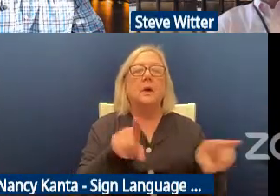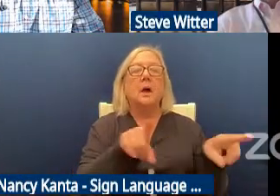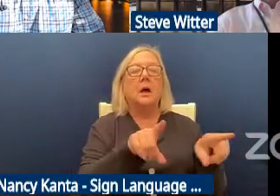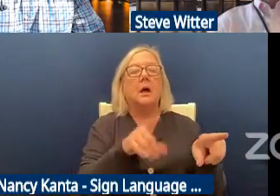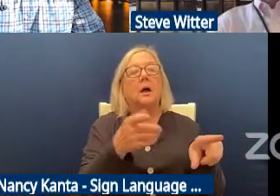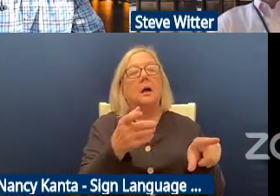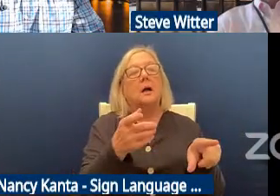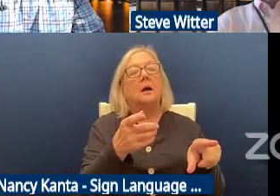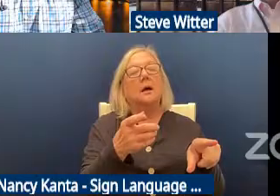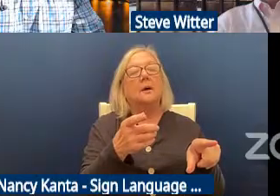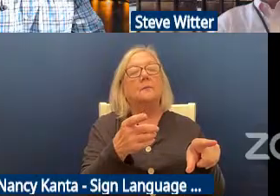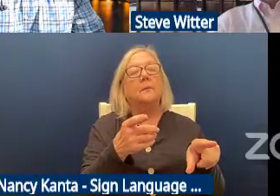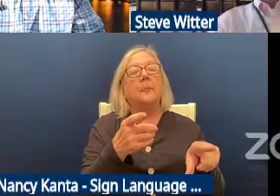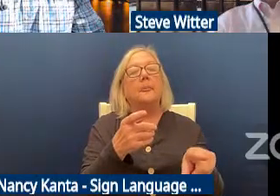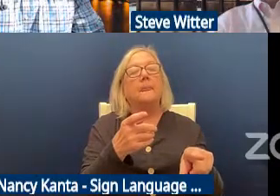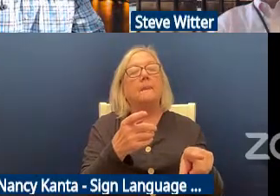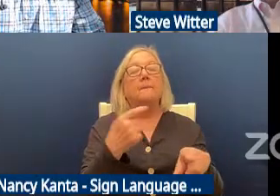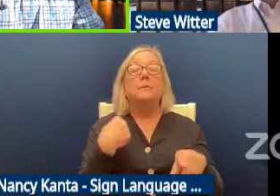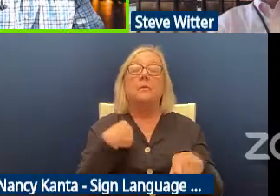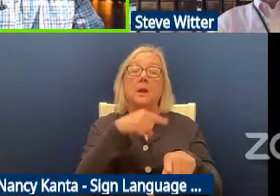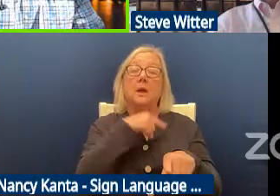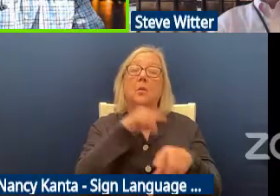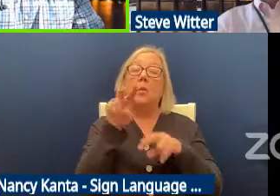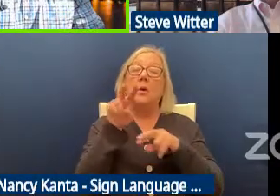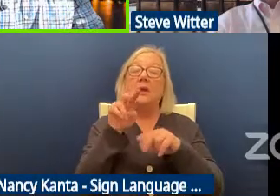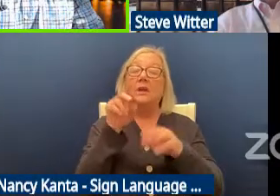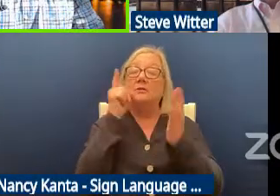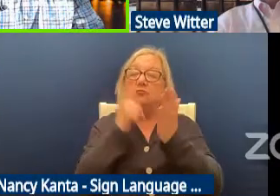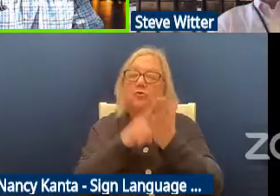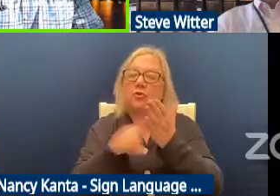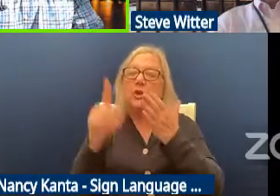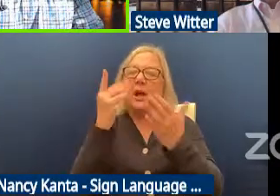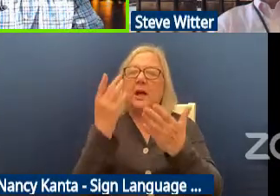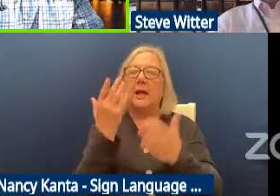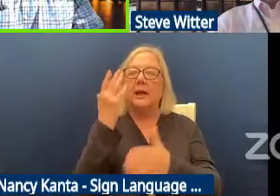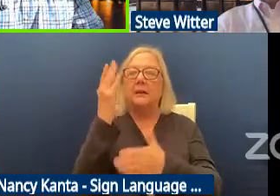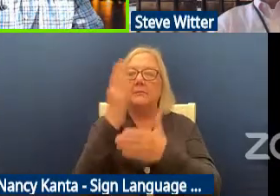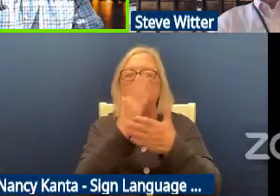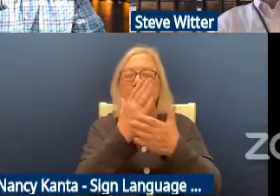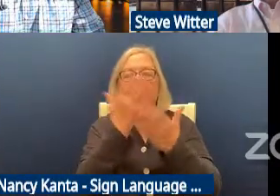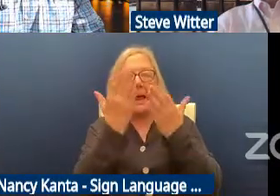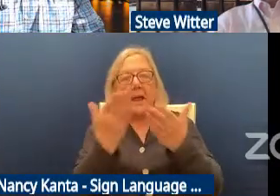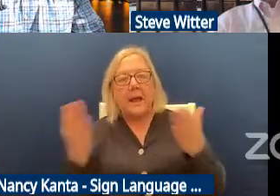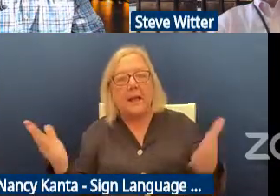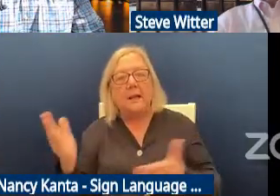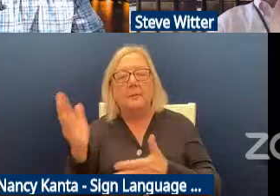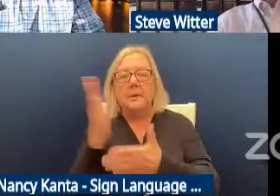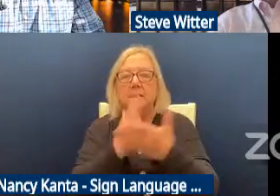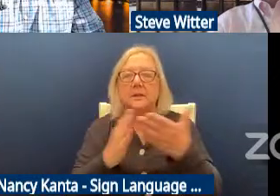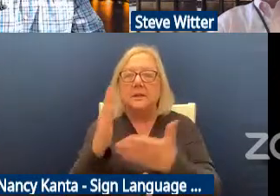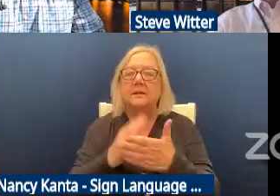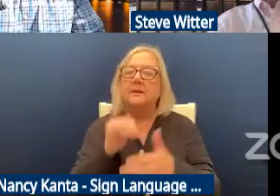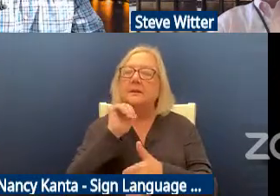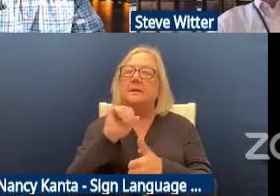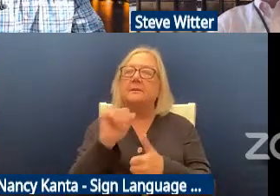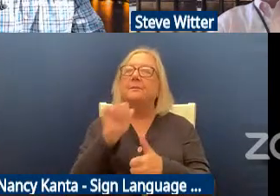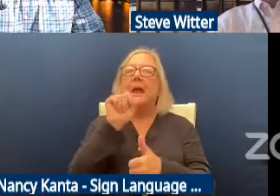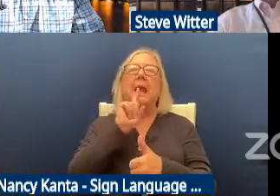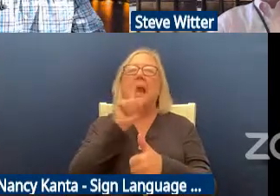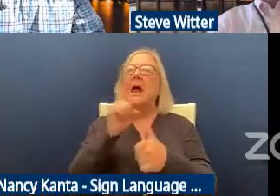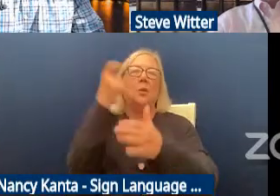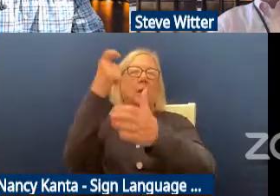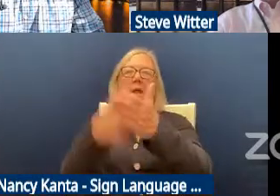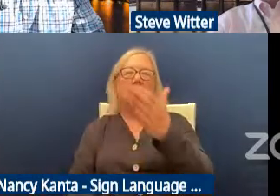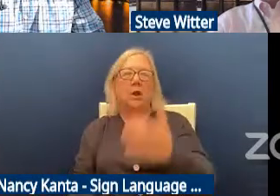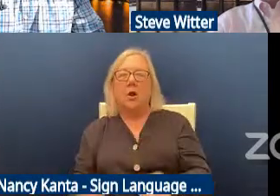matter. So as we looked at elements, there was not a price tag associated with them, rather it was more of a vision. So I